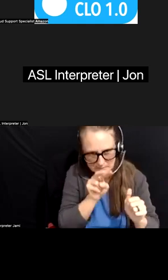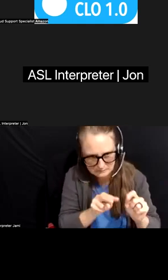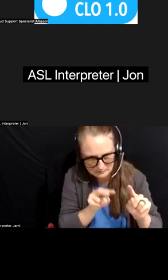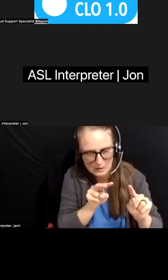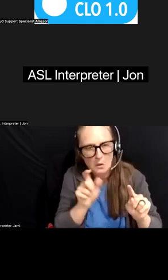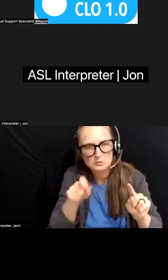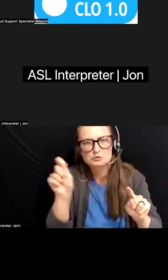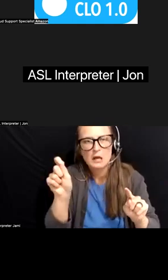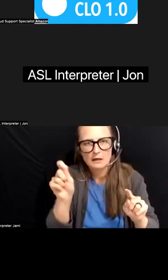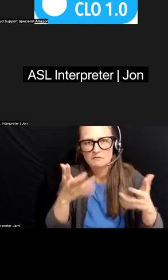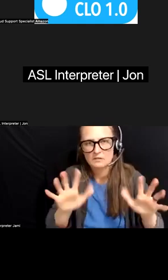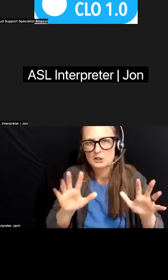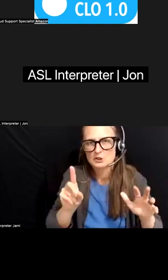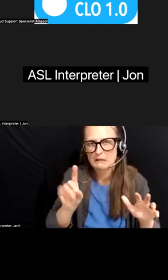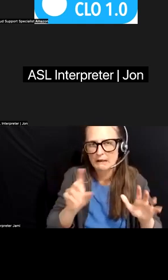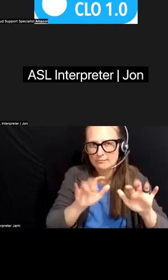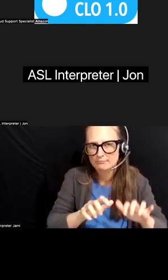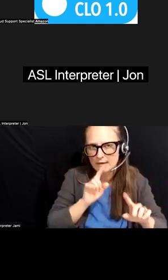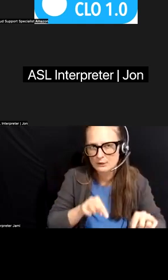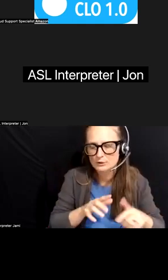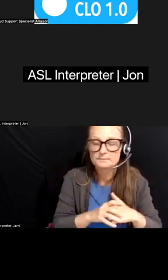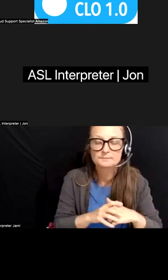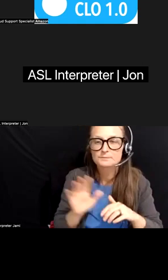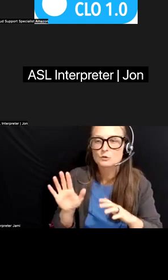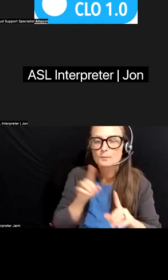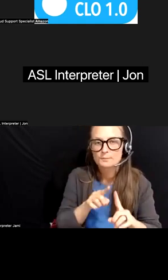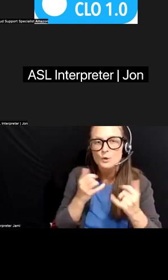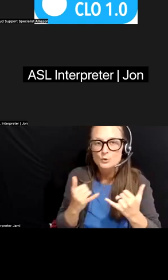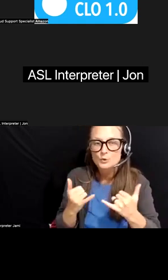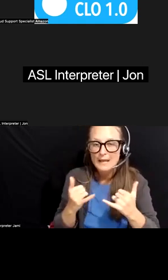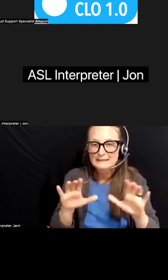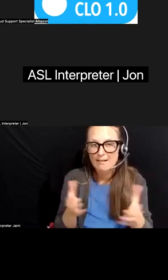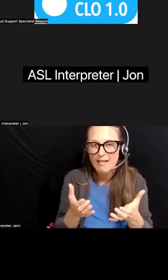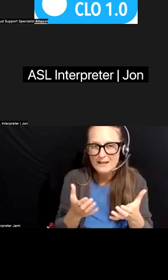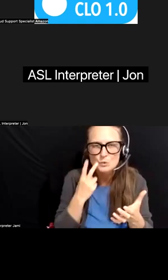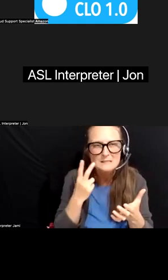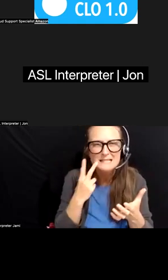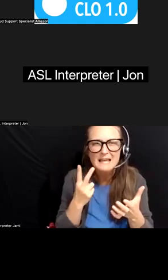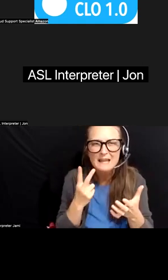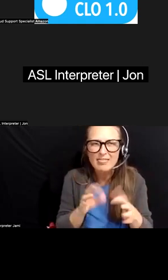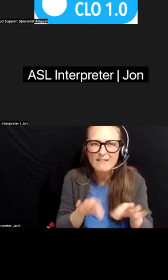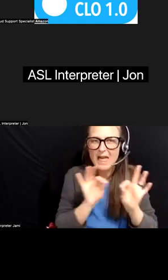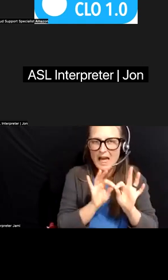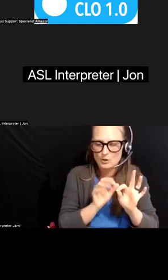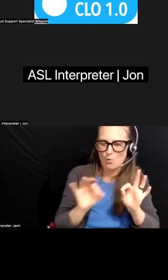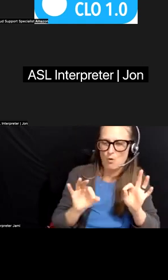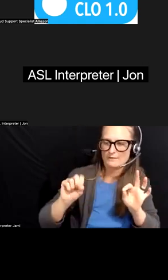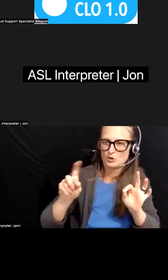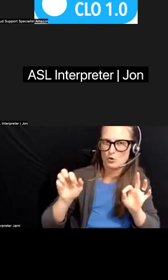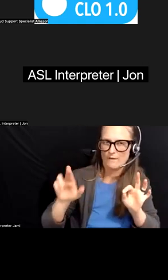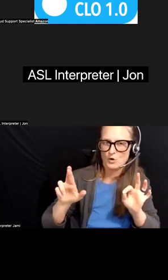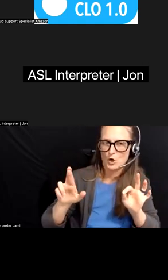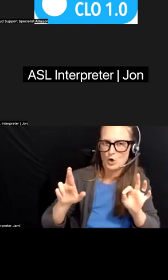Okay. All right. So in today's class, just to see the value of the server, what I'm going to do is spin a